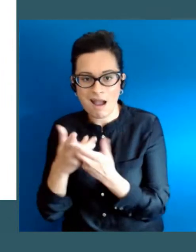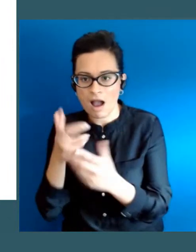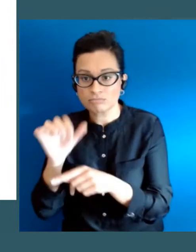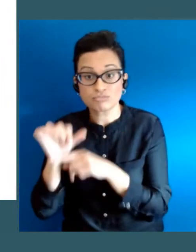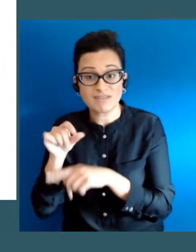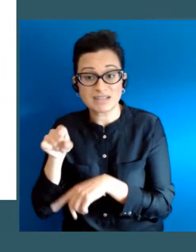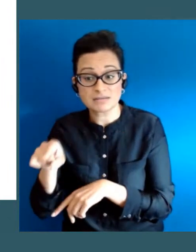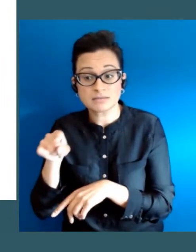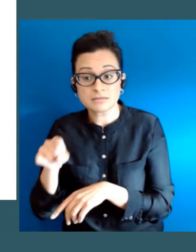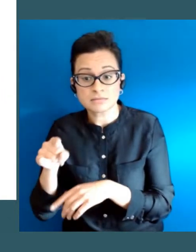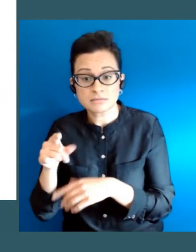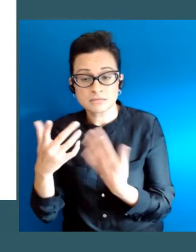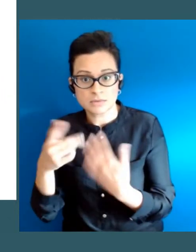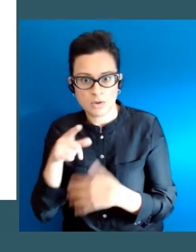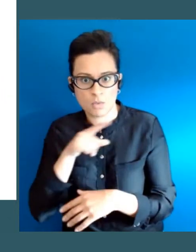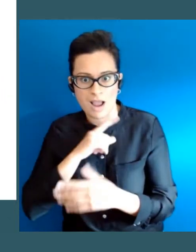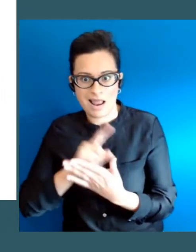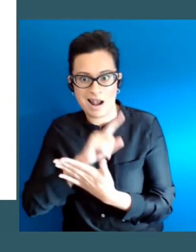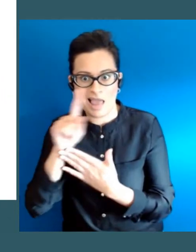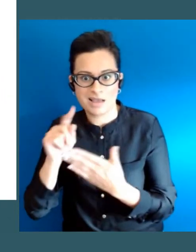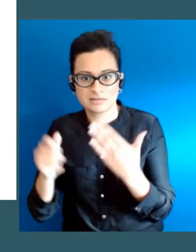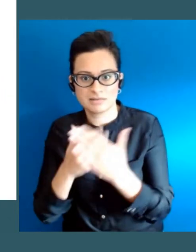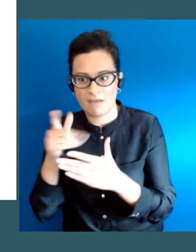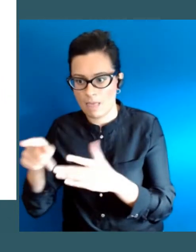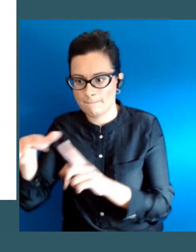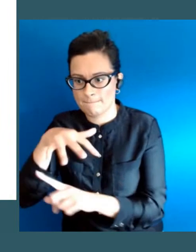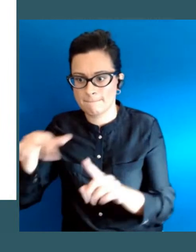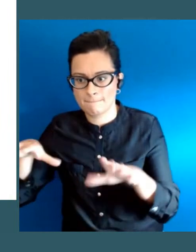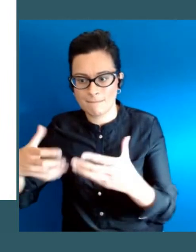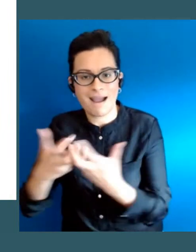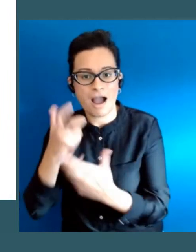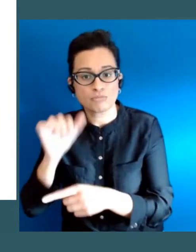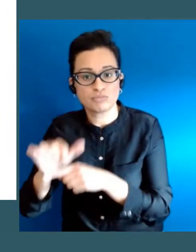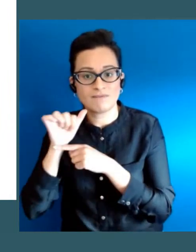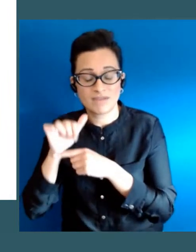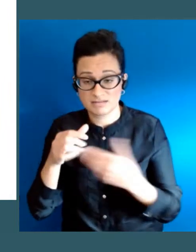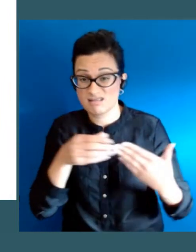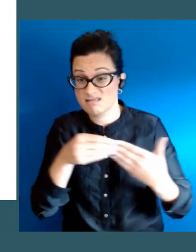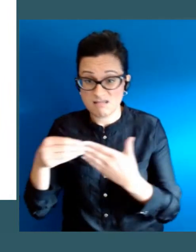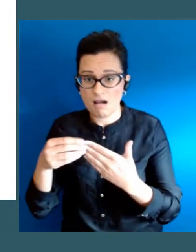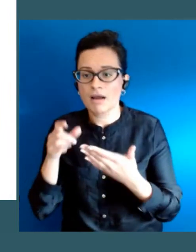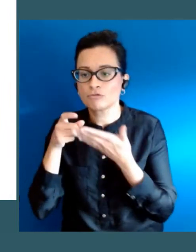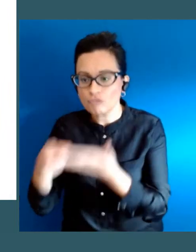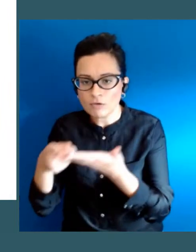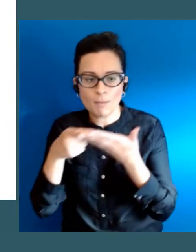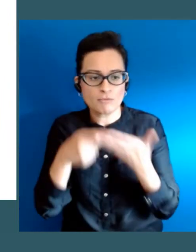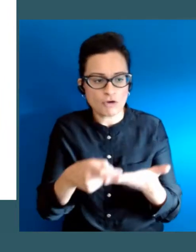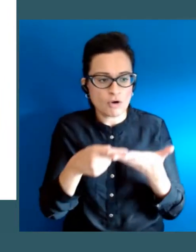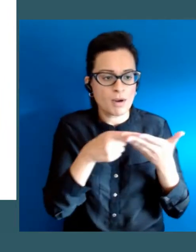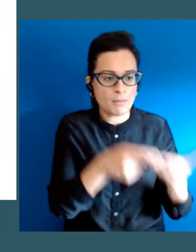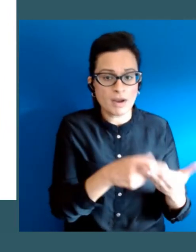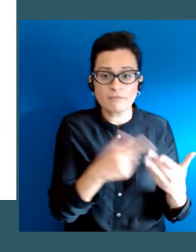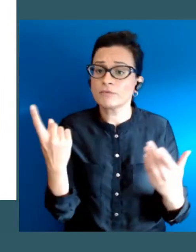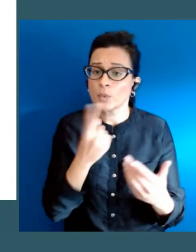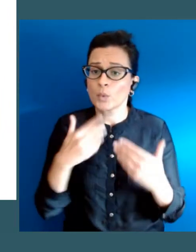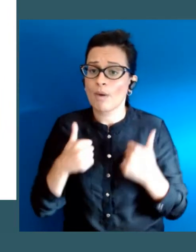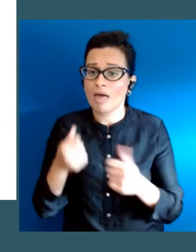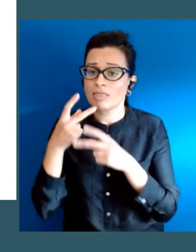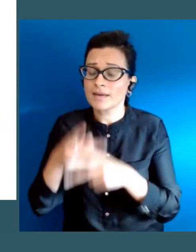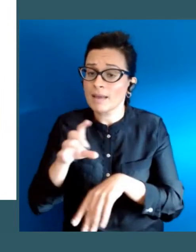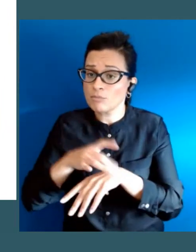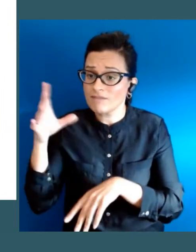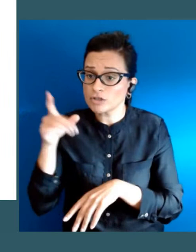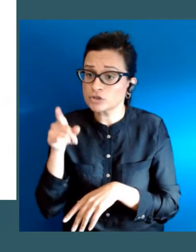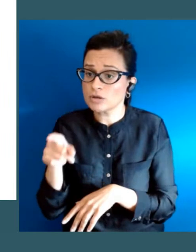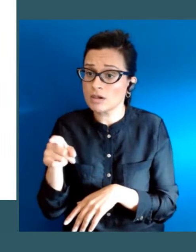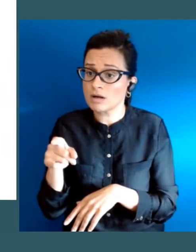allergy developing in those populations. So the guideline provides recommendations for healthcare professionals, and that's why it's really